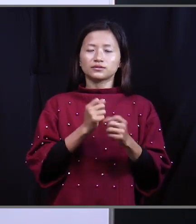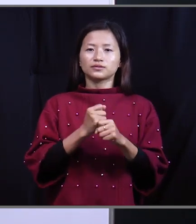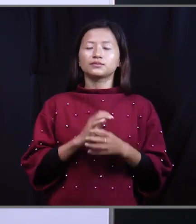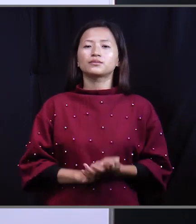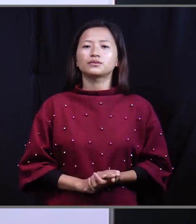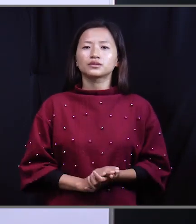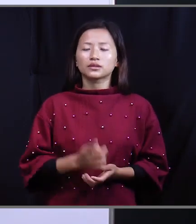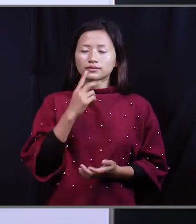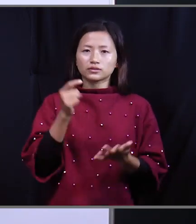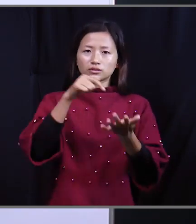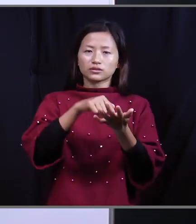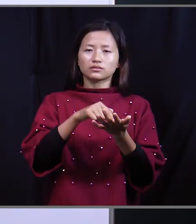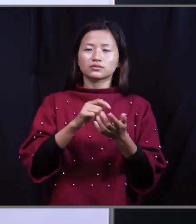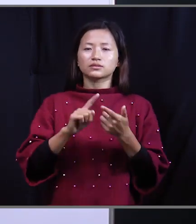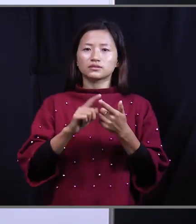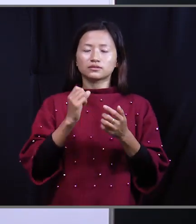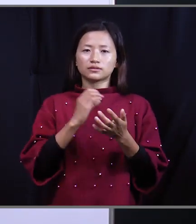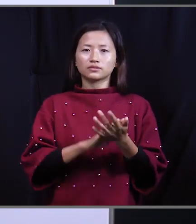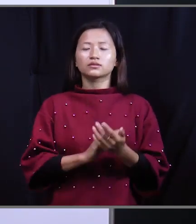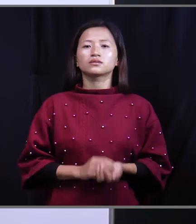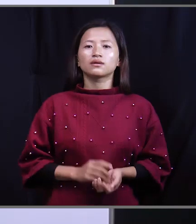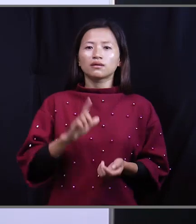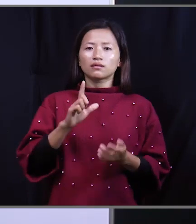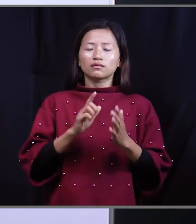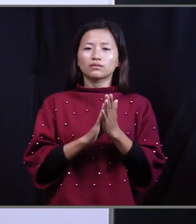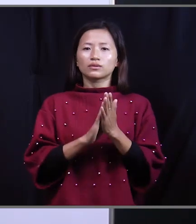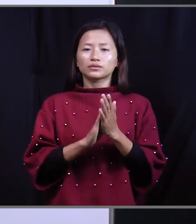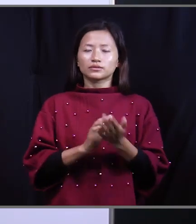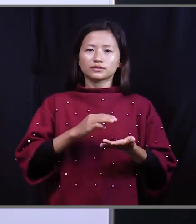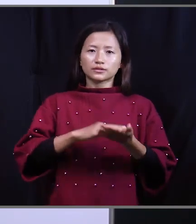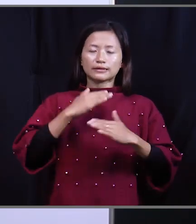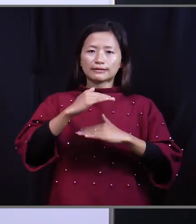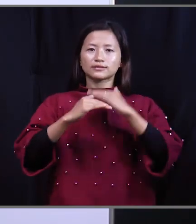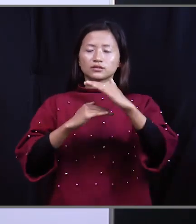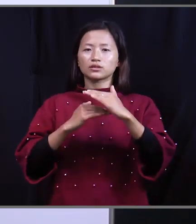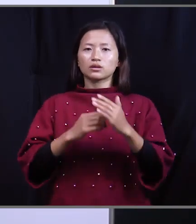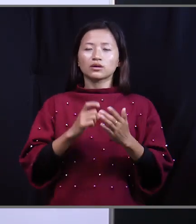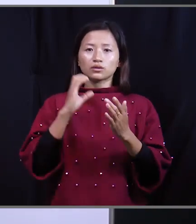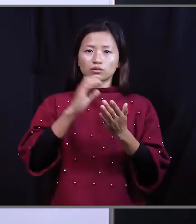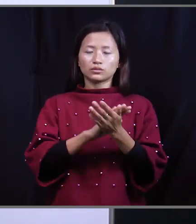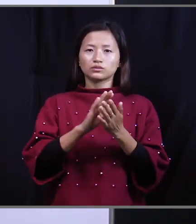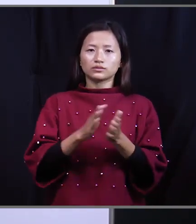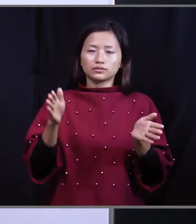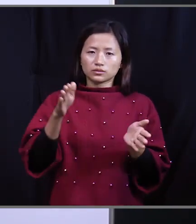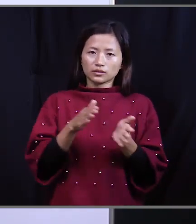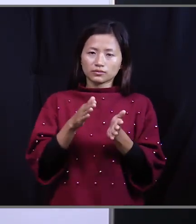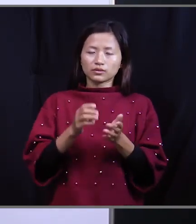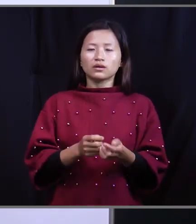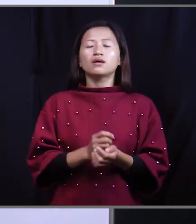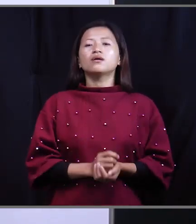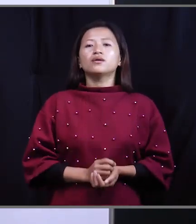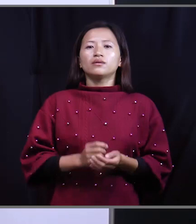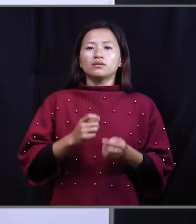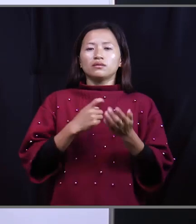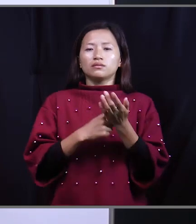centriole. After the leptotin stage, where the chromosomes become short and ribbon type of shape, the next